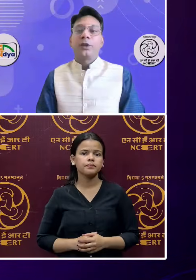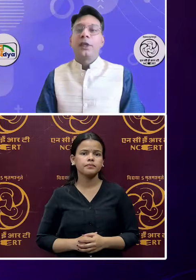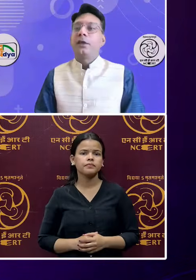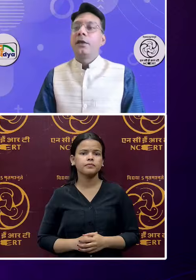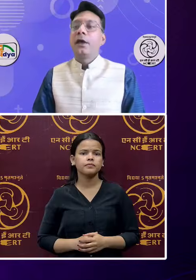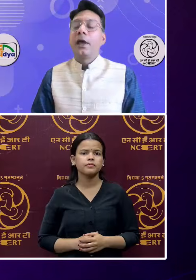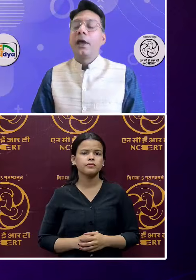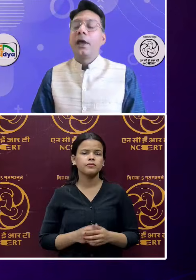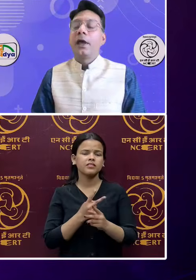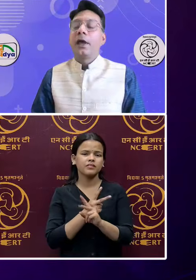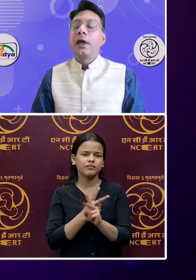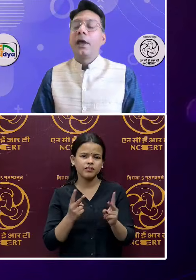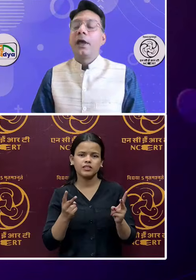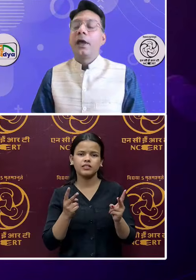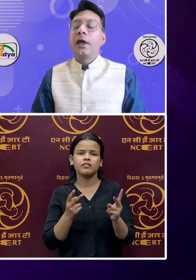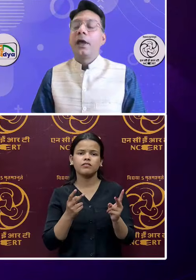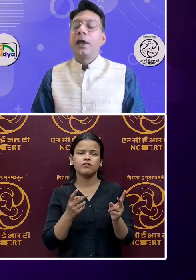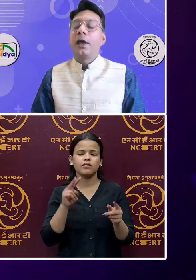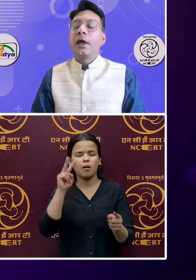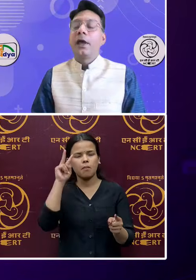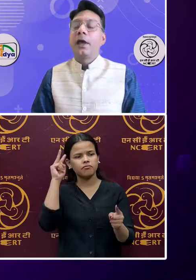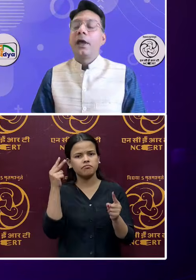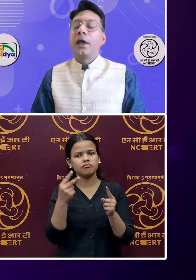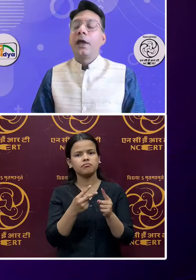interface is actually